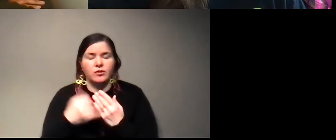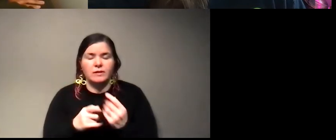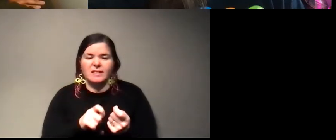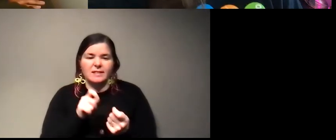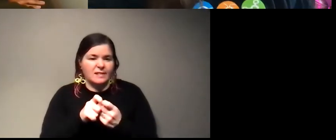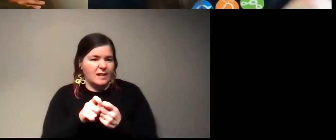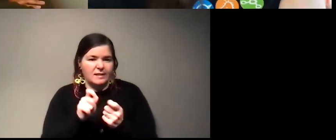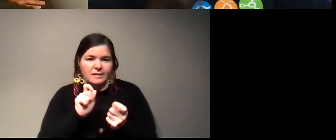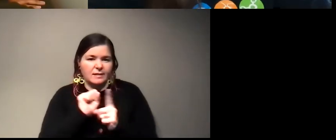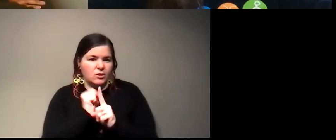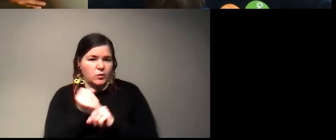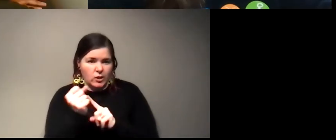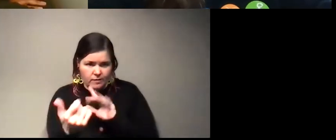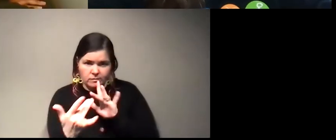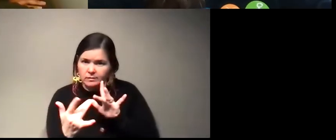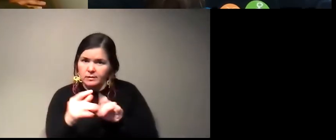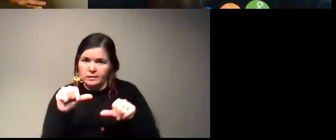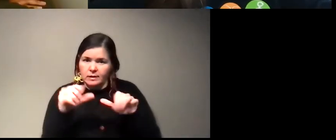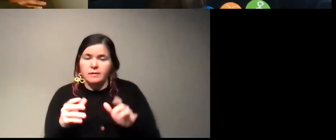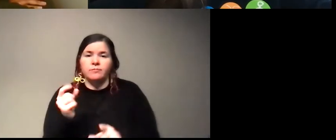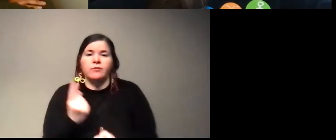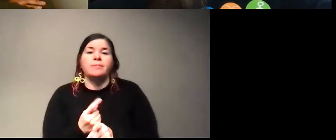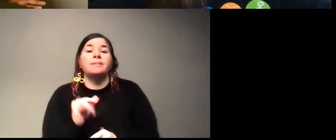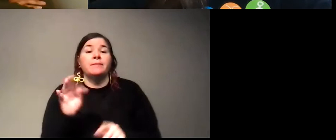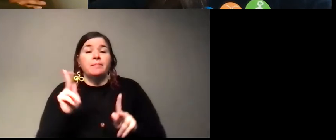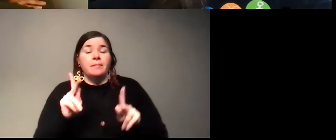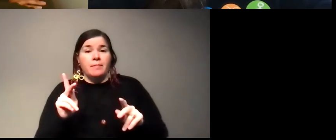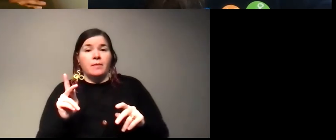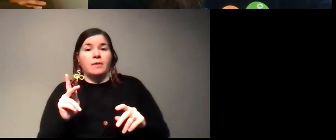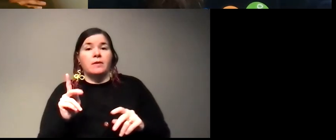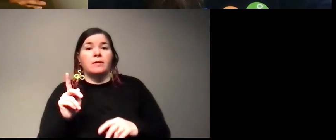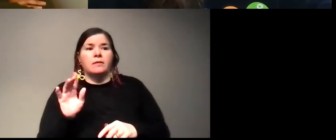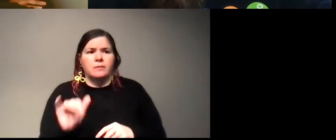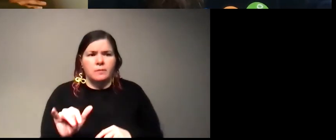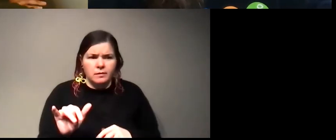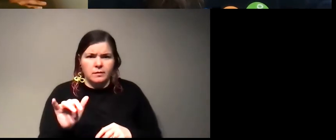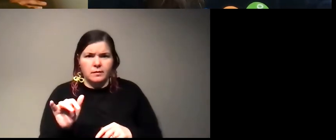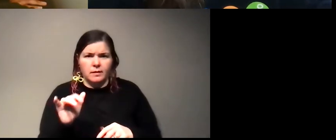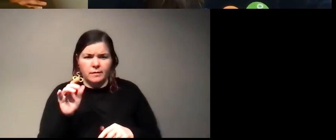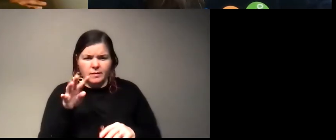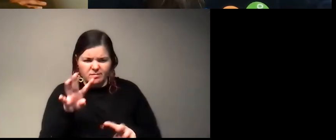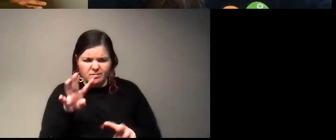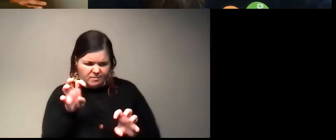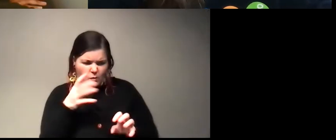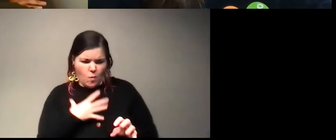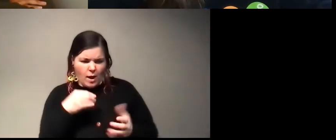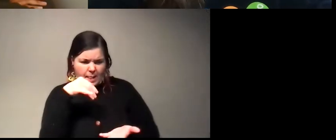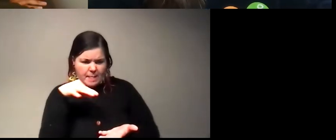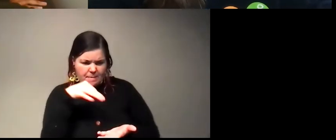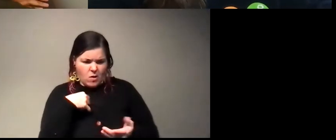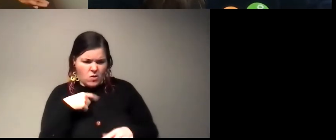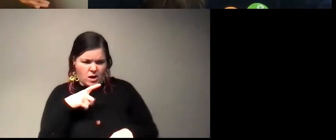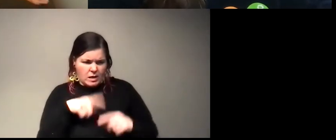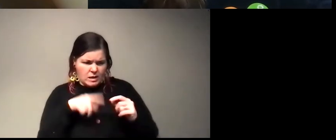would have to contact scientists. So if people come and are like, oh my gosh, there's a mysterious white powder that I can't